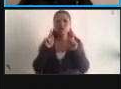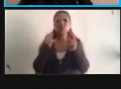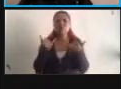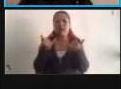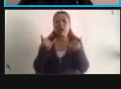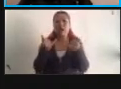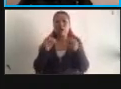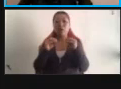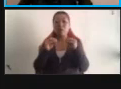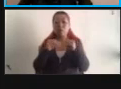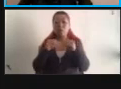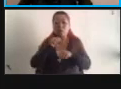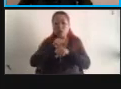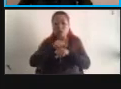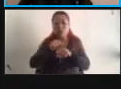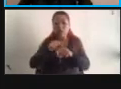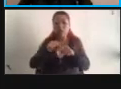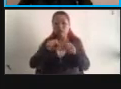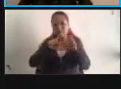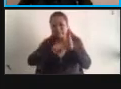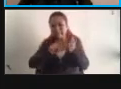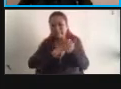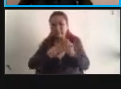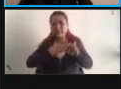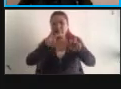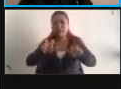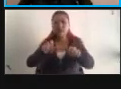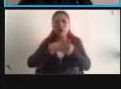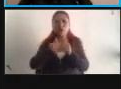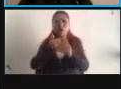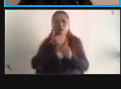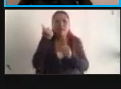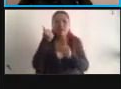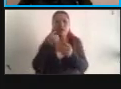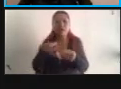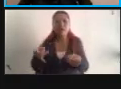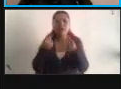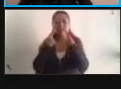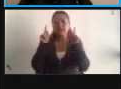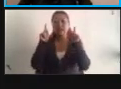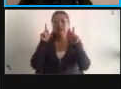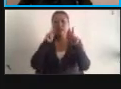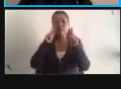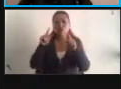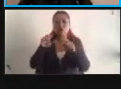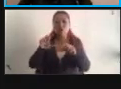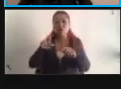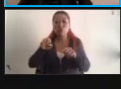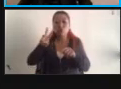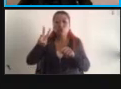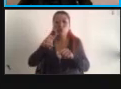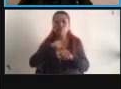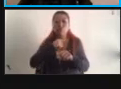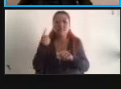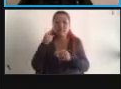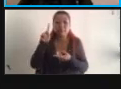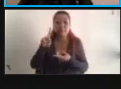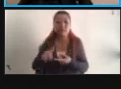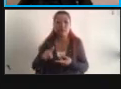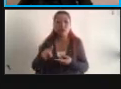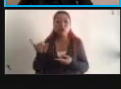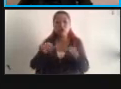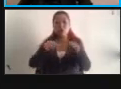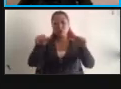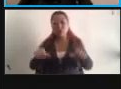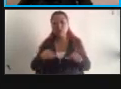how autonomous crews can be most effective as part of the team risk and also part of the human systems integration architecture risk. Our goal is to characterize